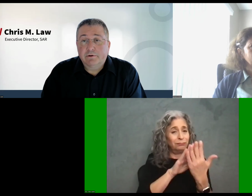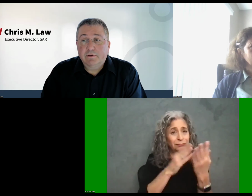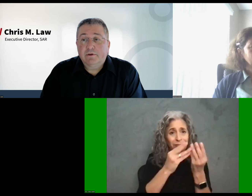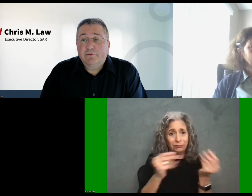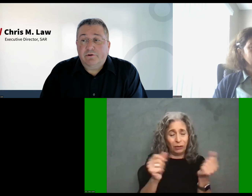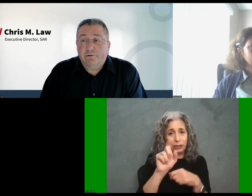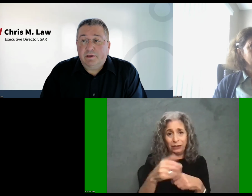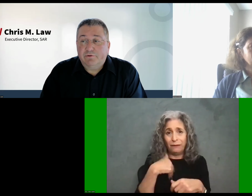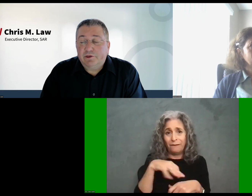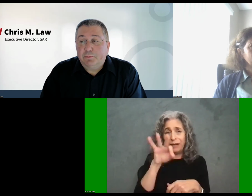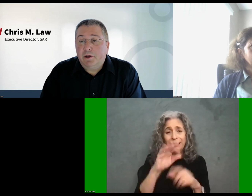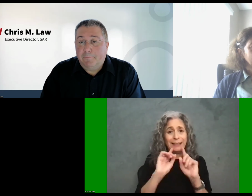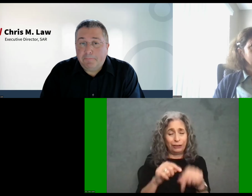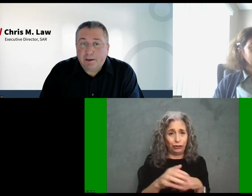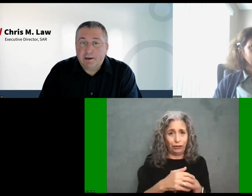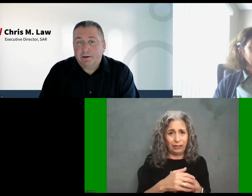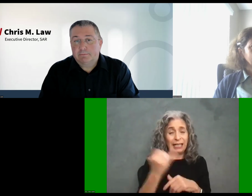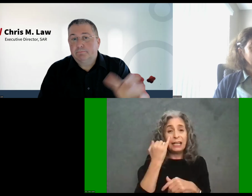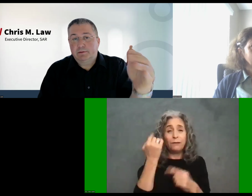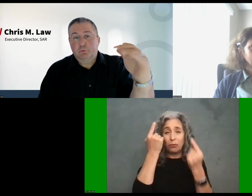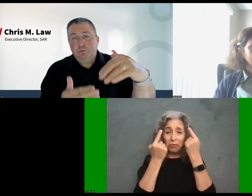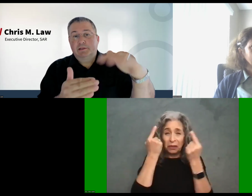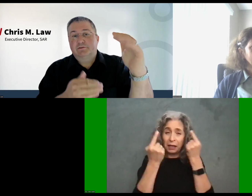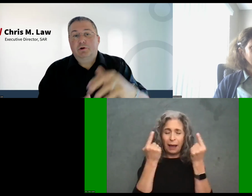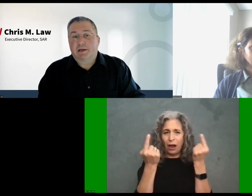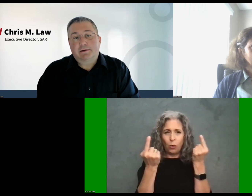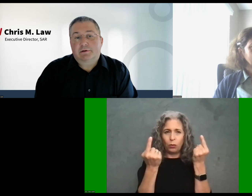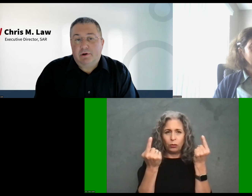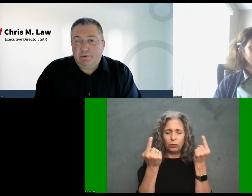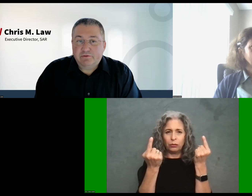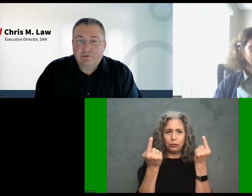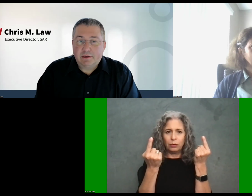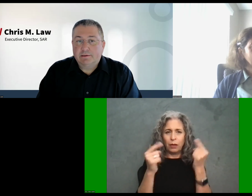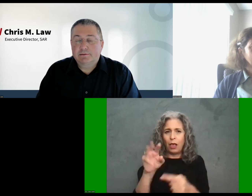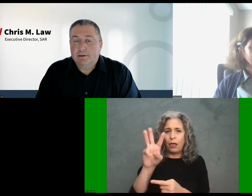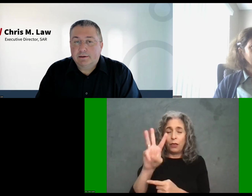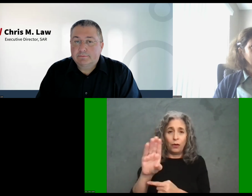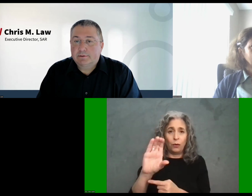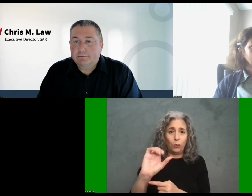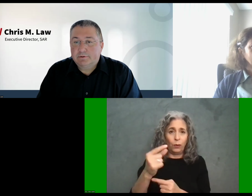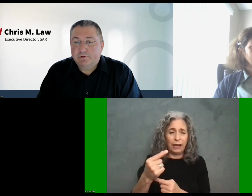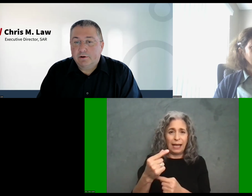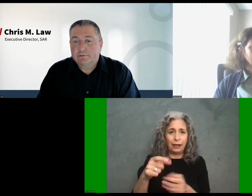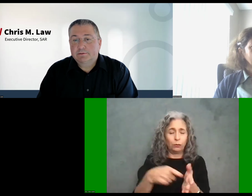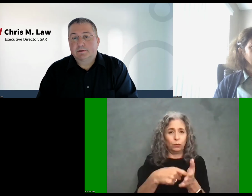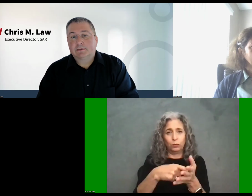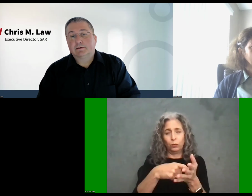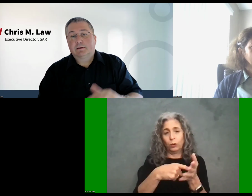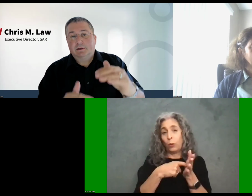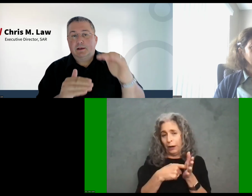right? So if you think about the list of work ag requirements, and you've